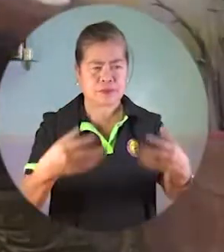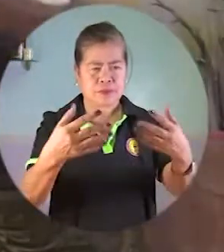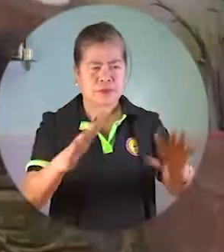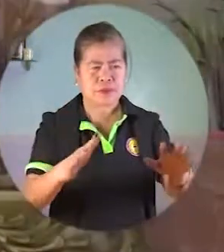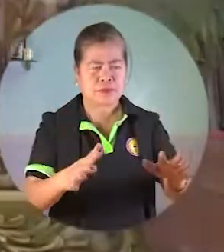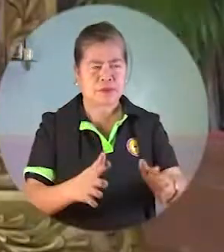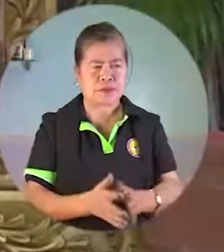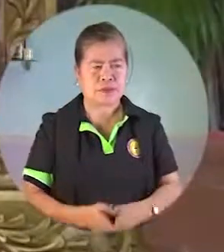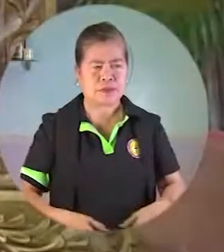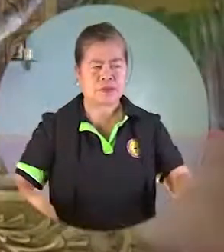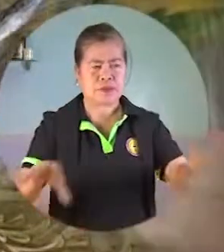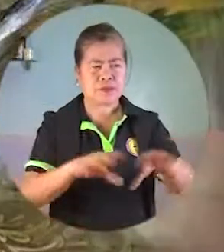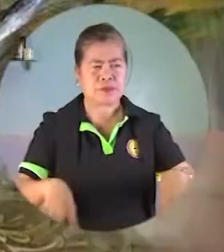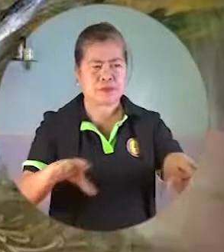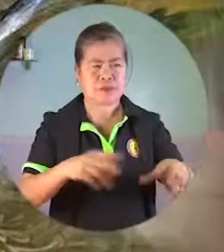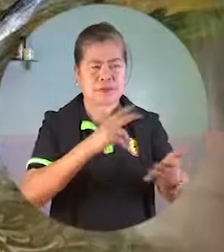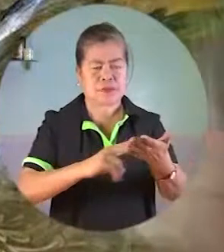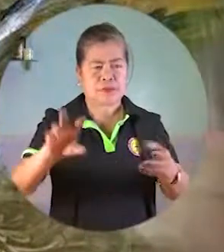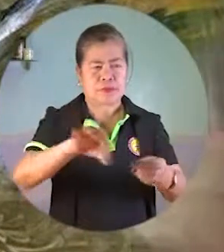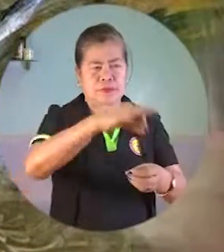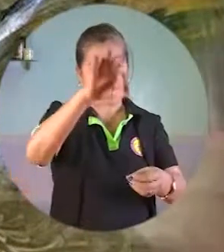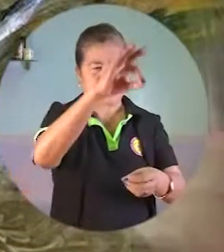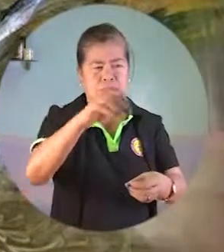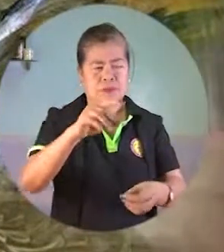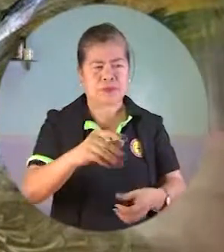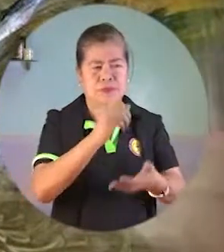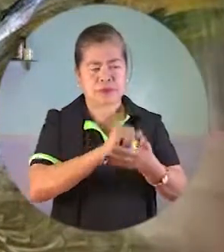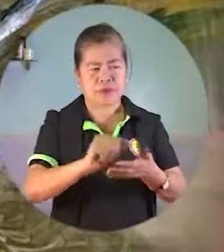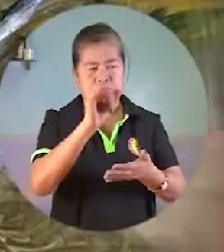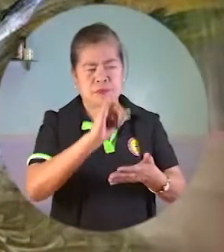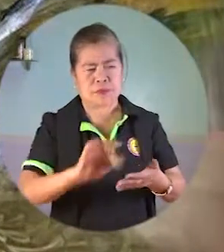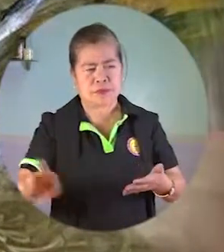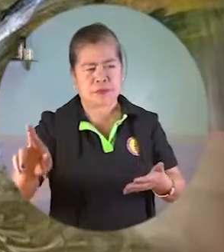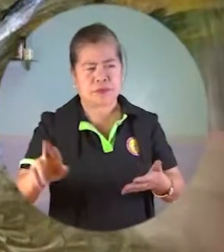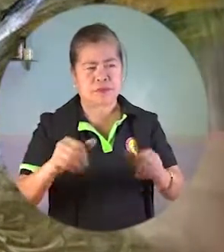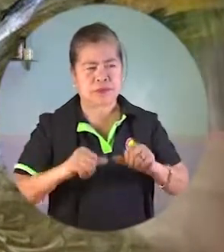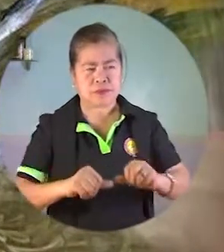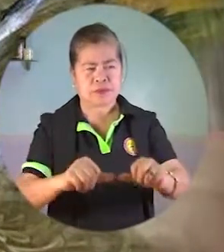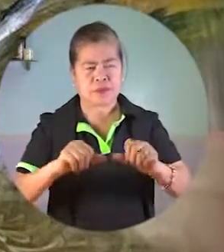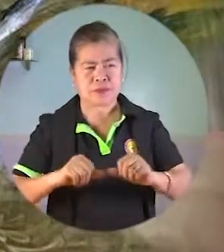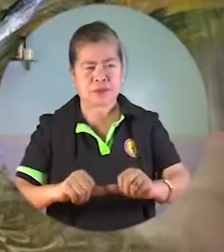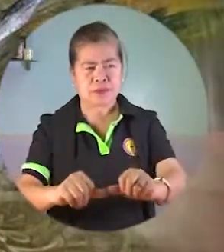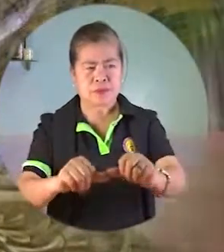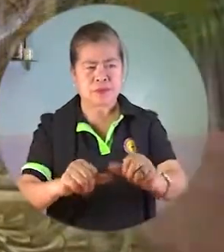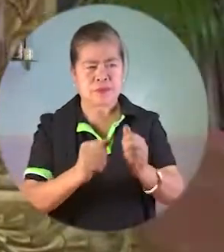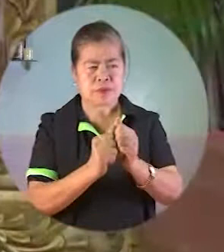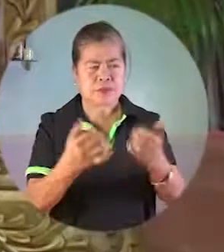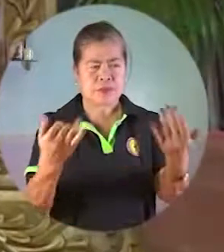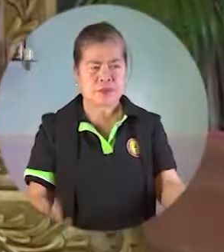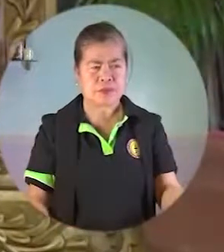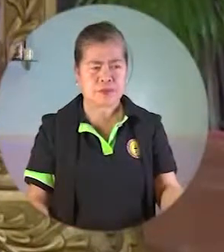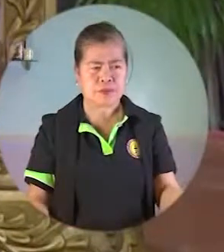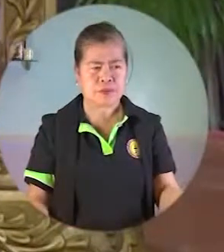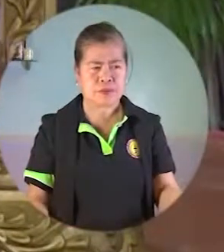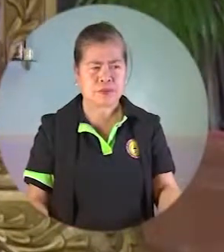is finished. The work of the Holy Spirit as Sanctifier is still on